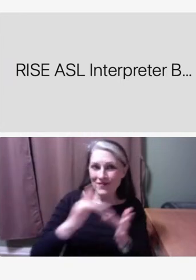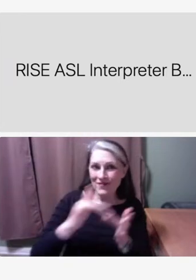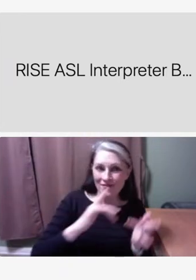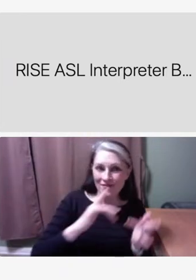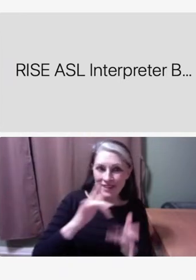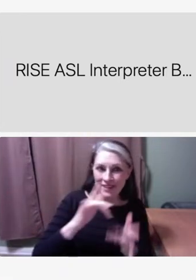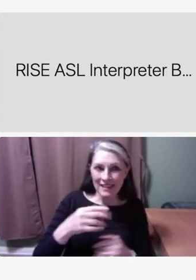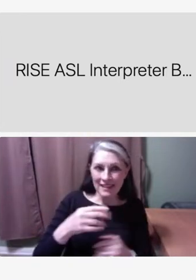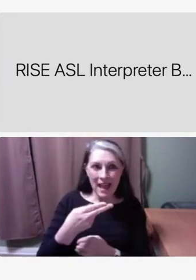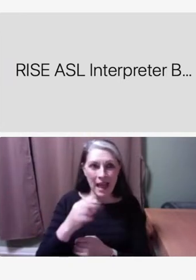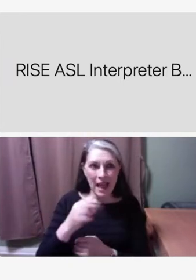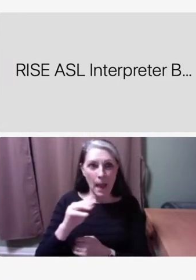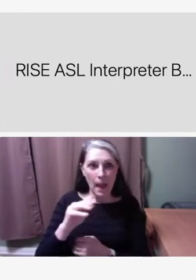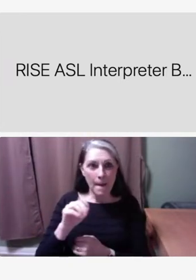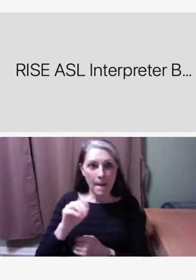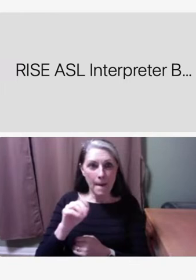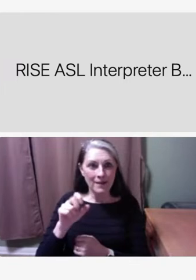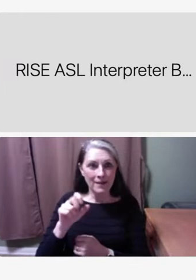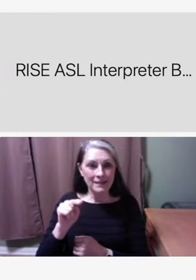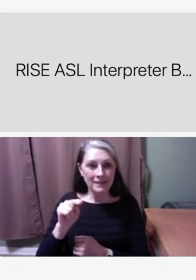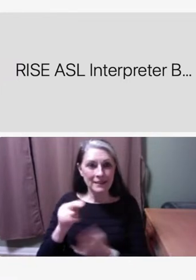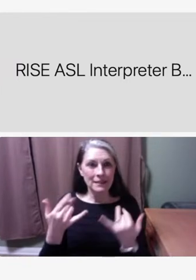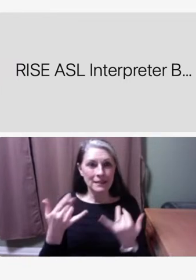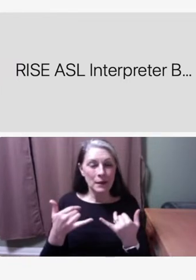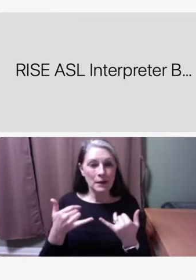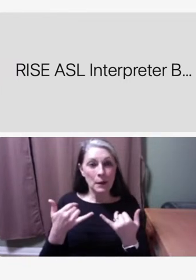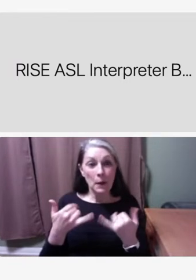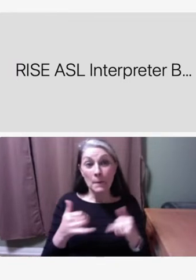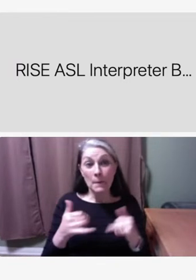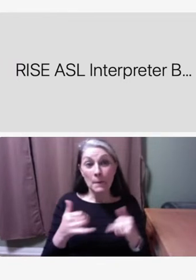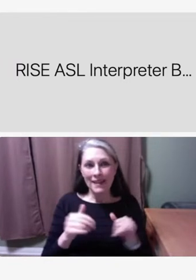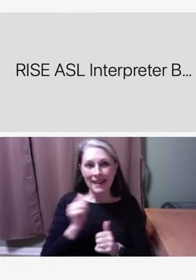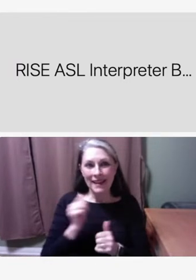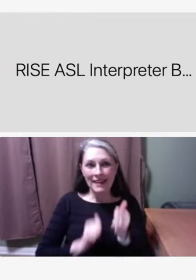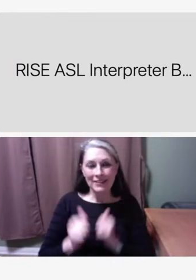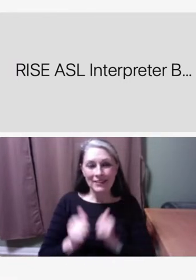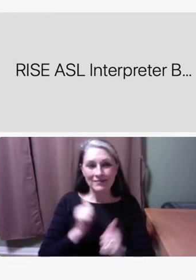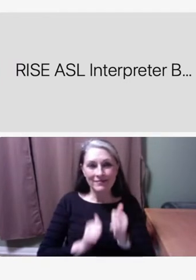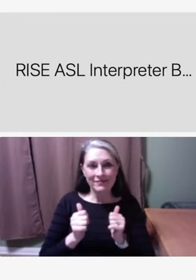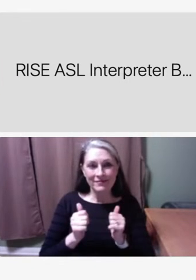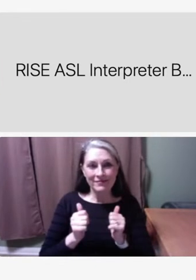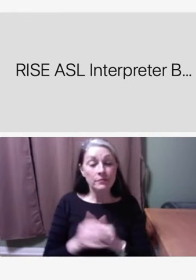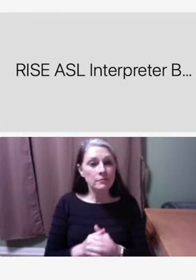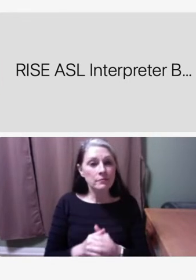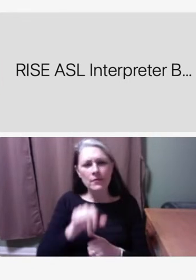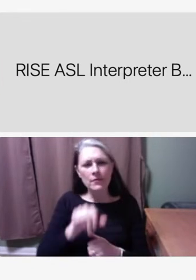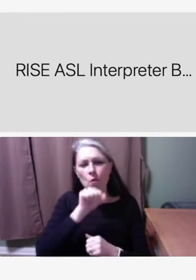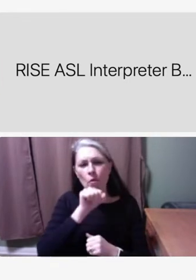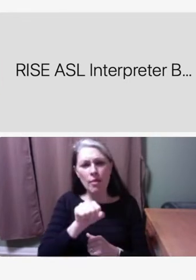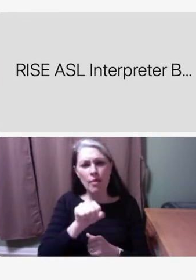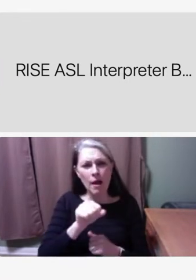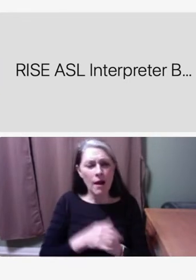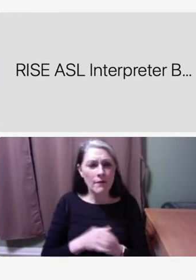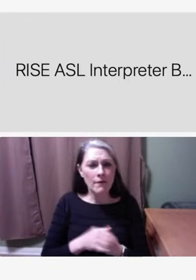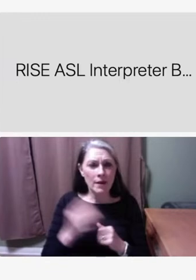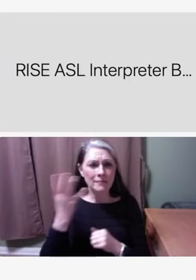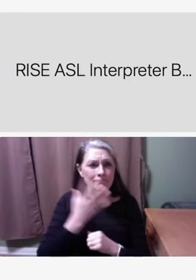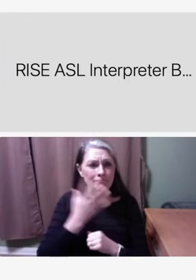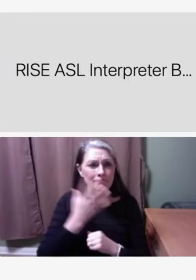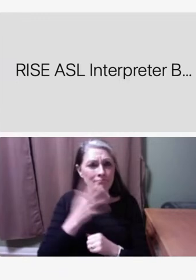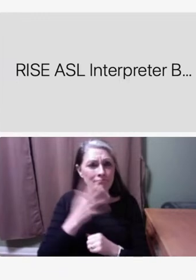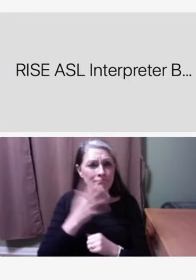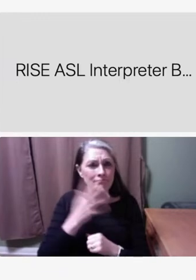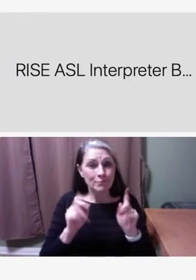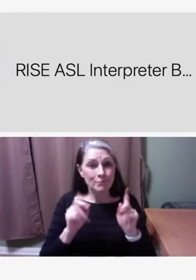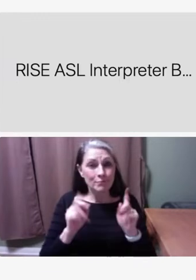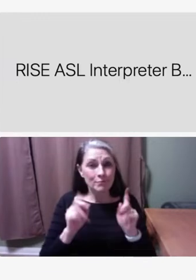who really loves musical theater, this was a very amazing opportunity to get to. I really love